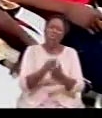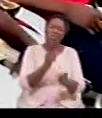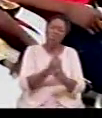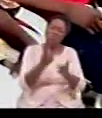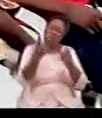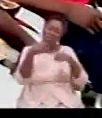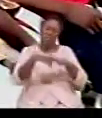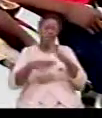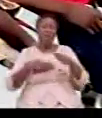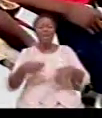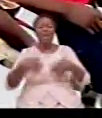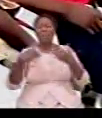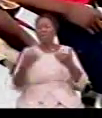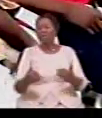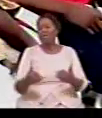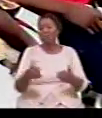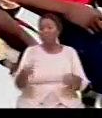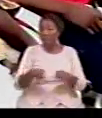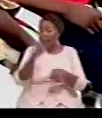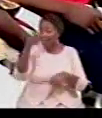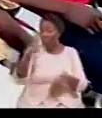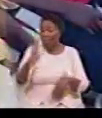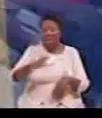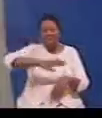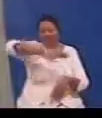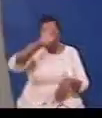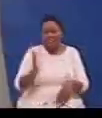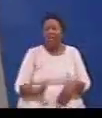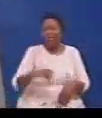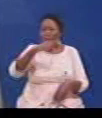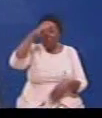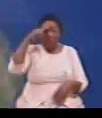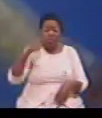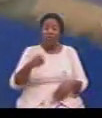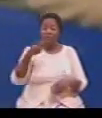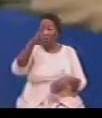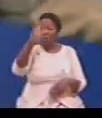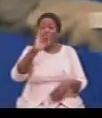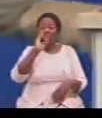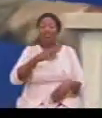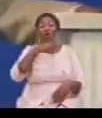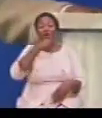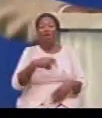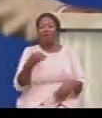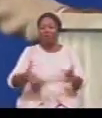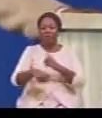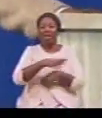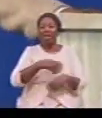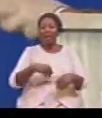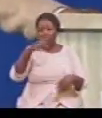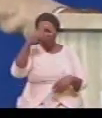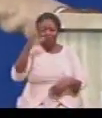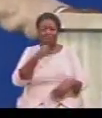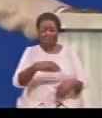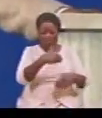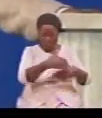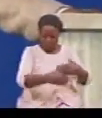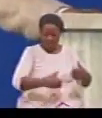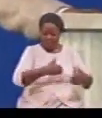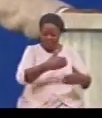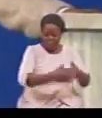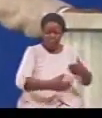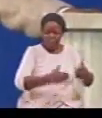come. Understand, he is the Ancient of Days. And because he's been on and